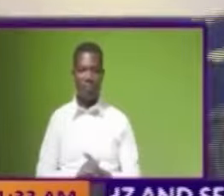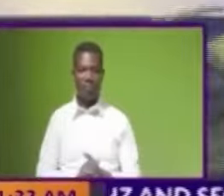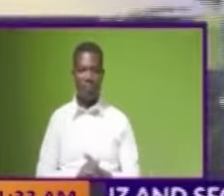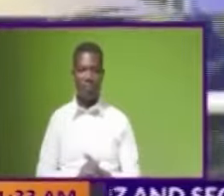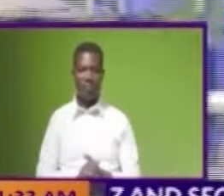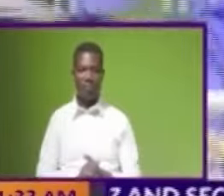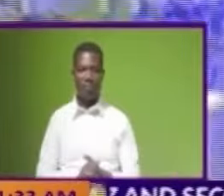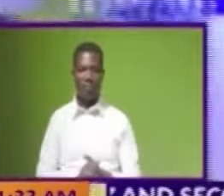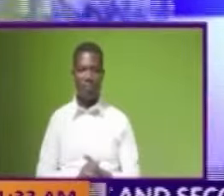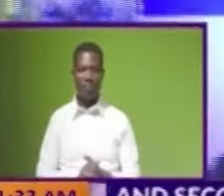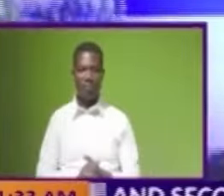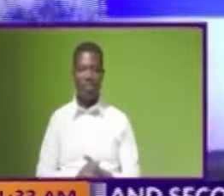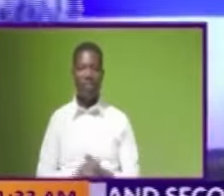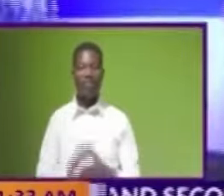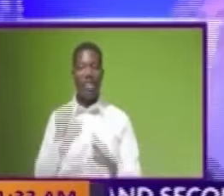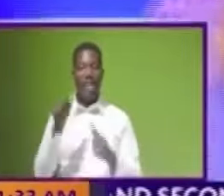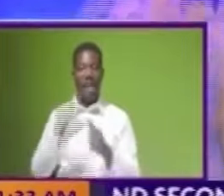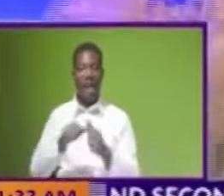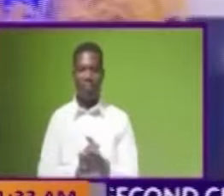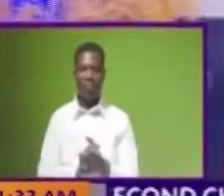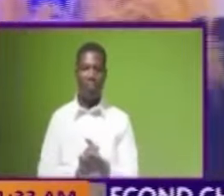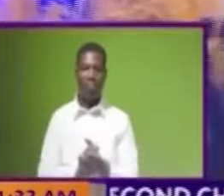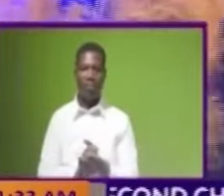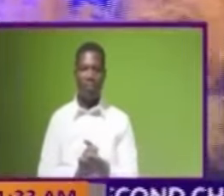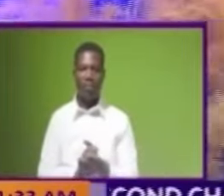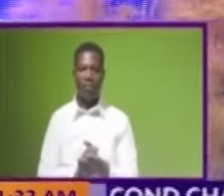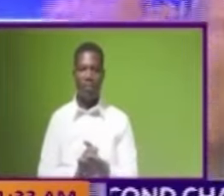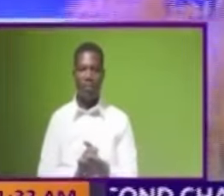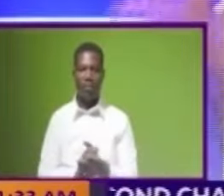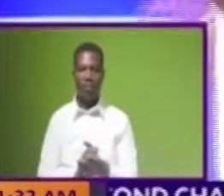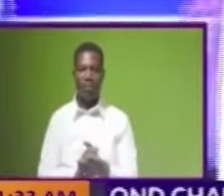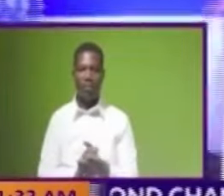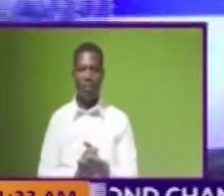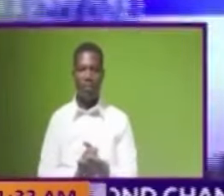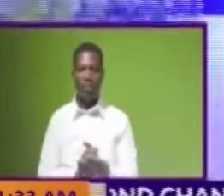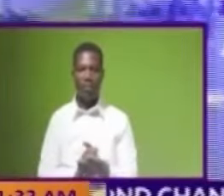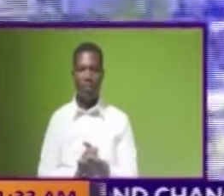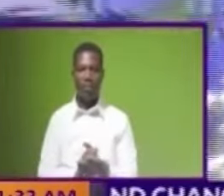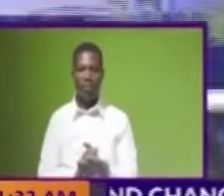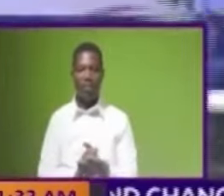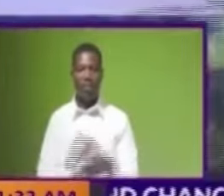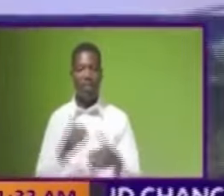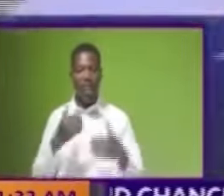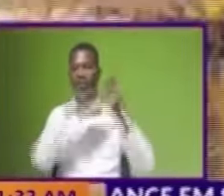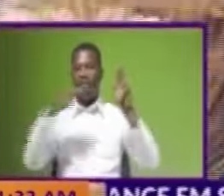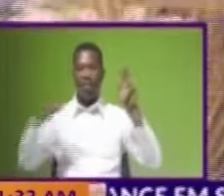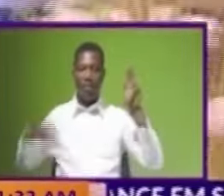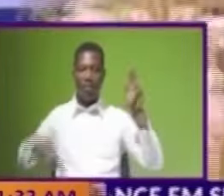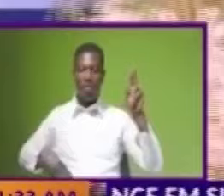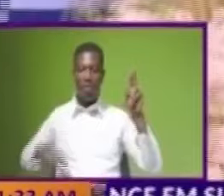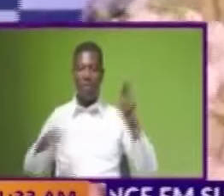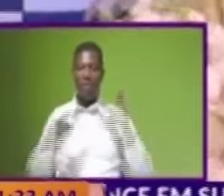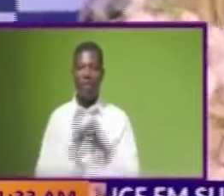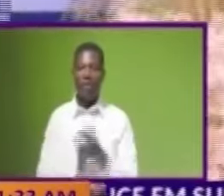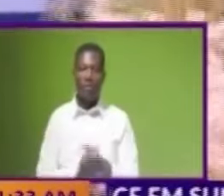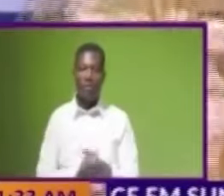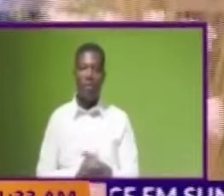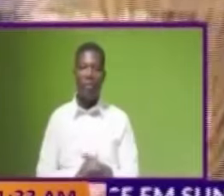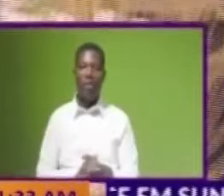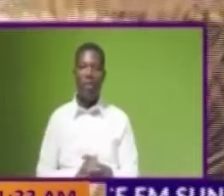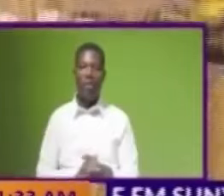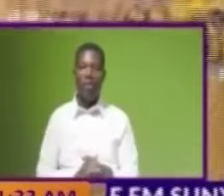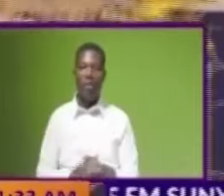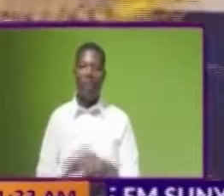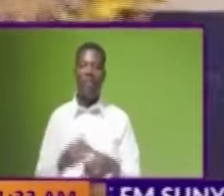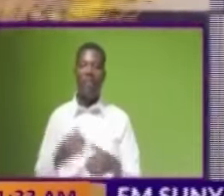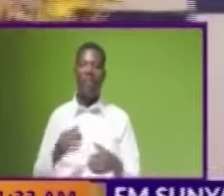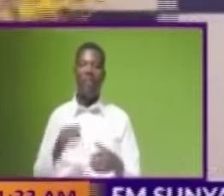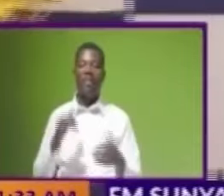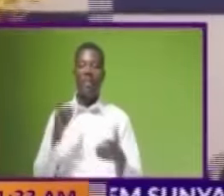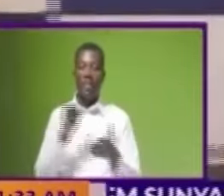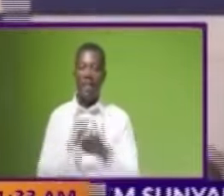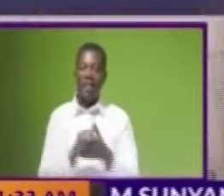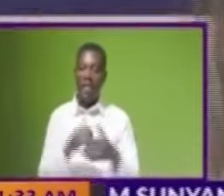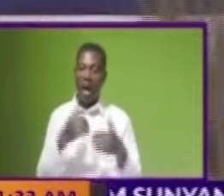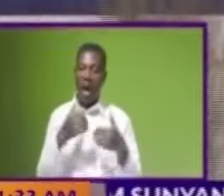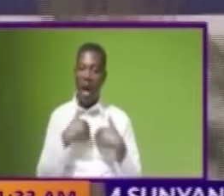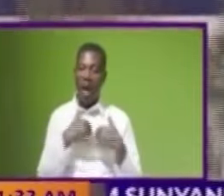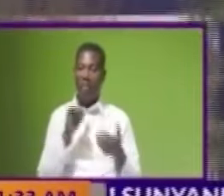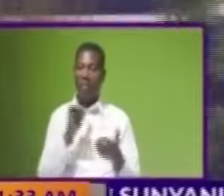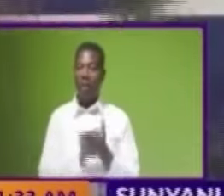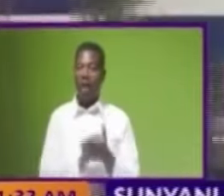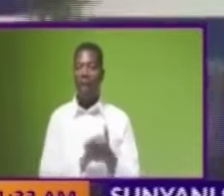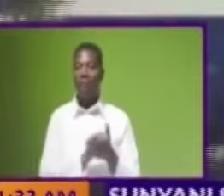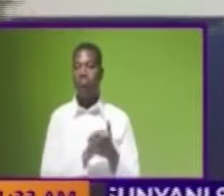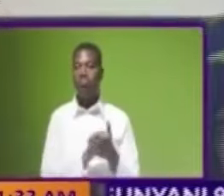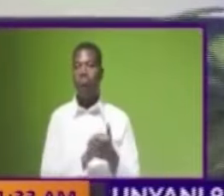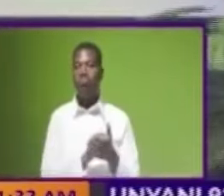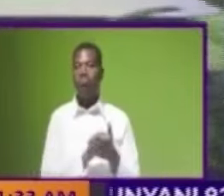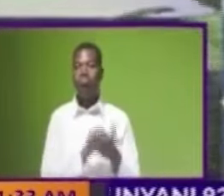adase fa nkwasi asem me see se uji ujina ma adum nyame ye ba pastor adum chedua the